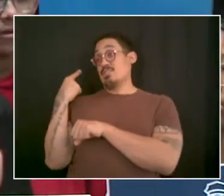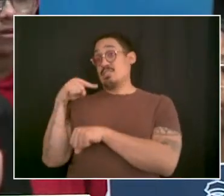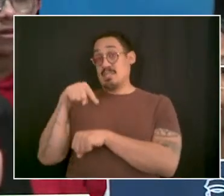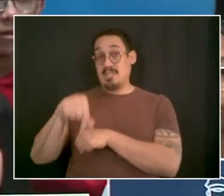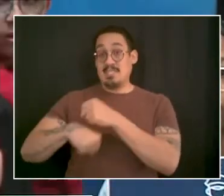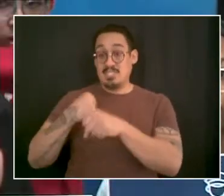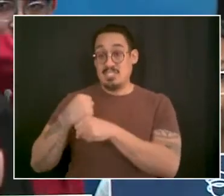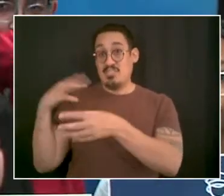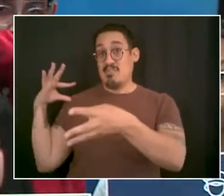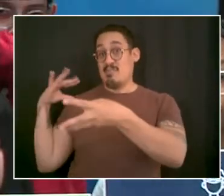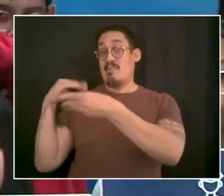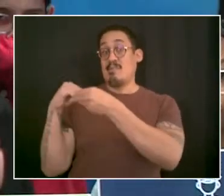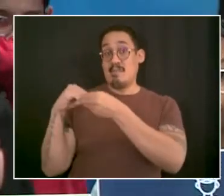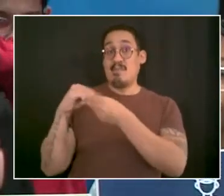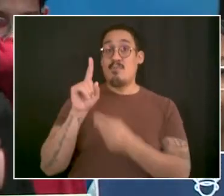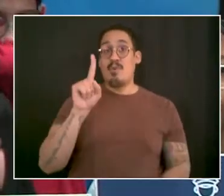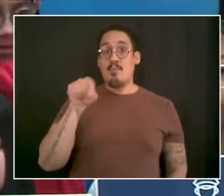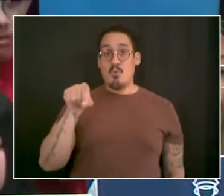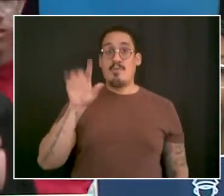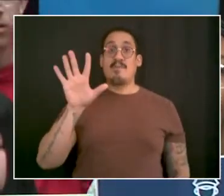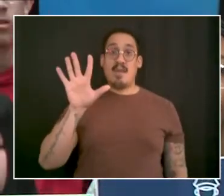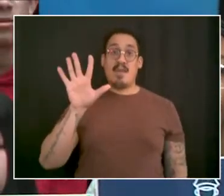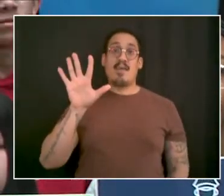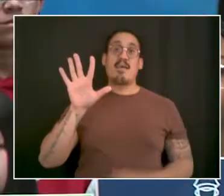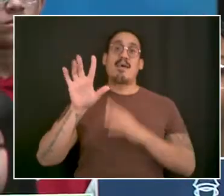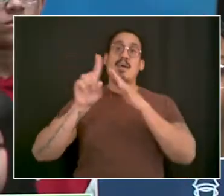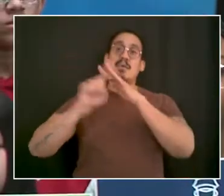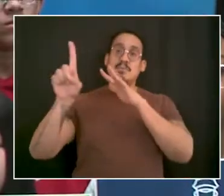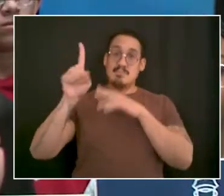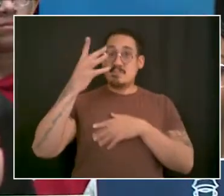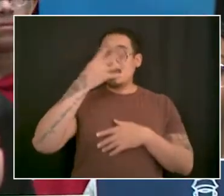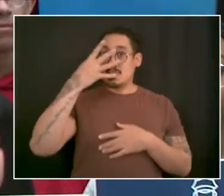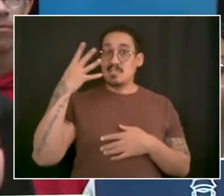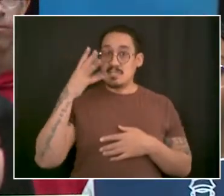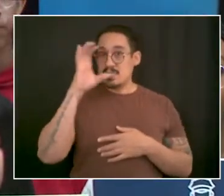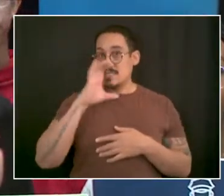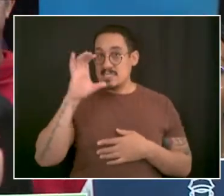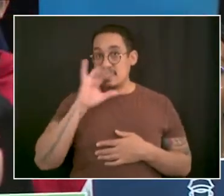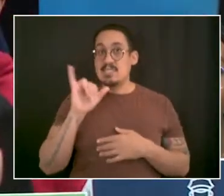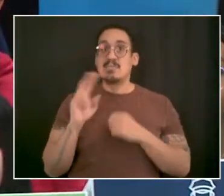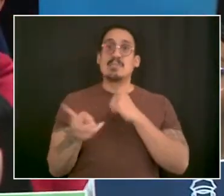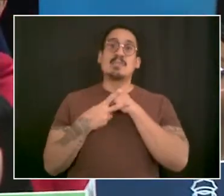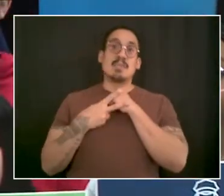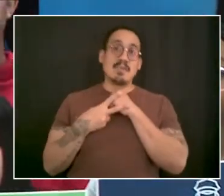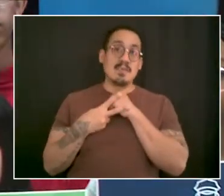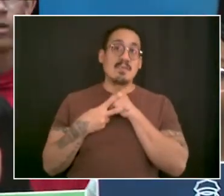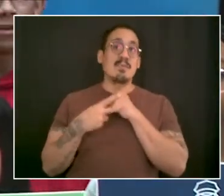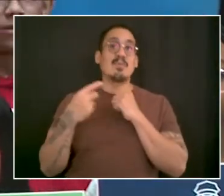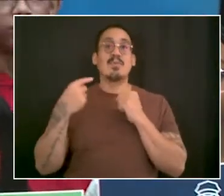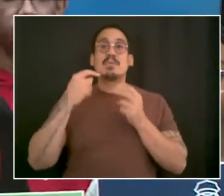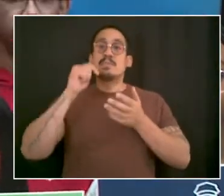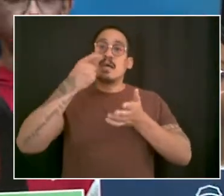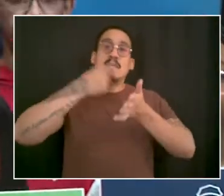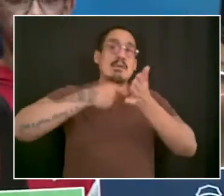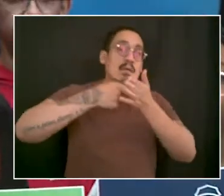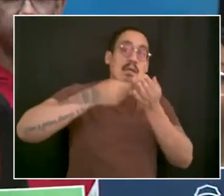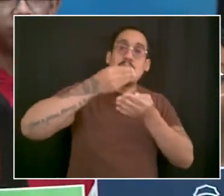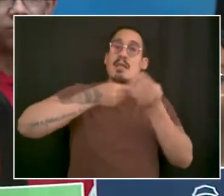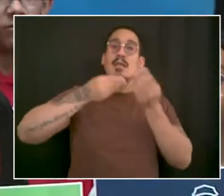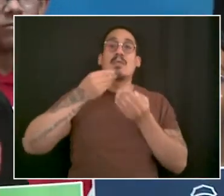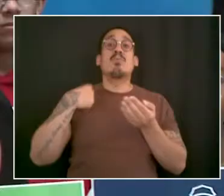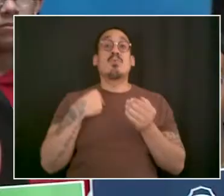billion in asylum seeker savings. Thanks to our strong fiscal management, we were able to achieve these savings without